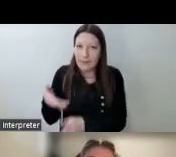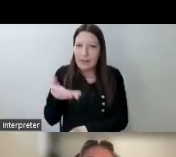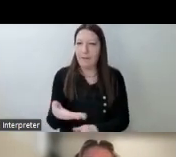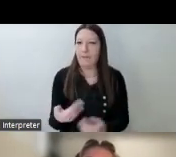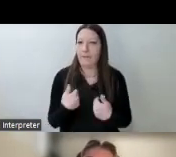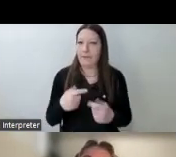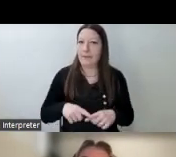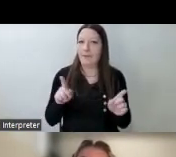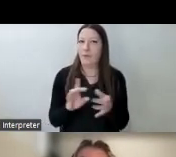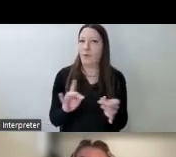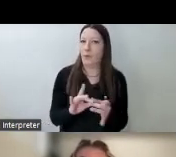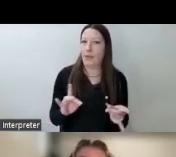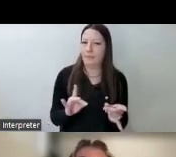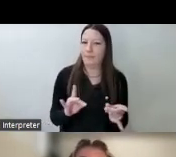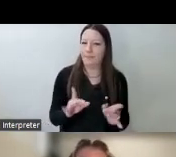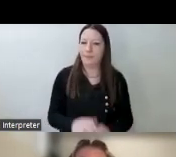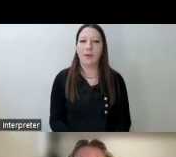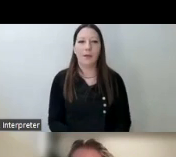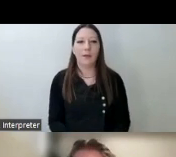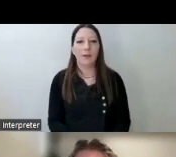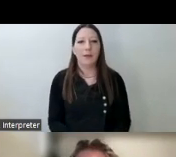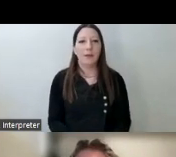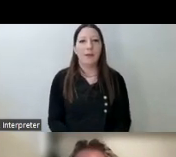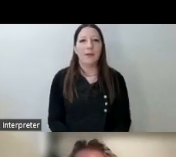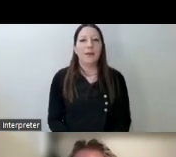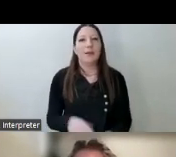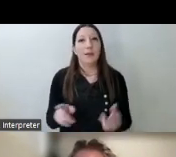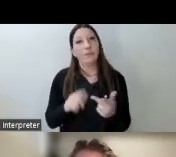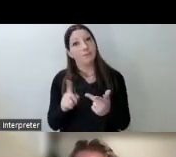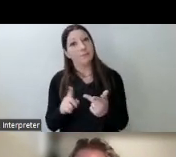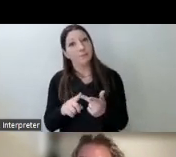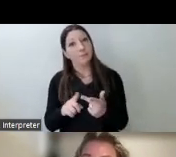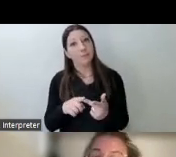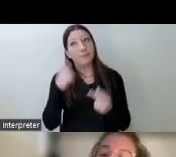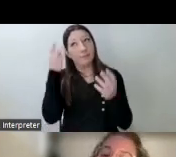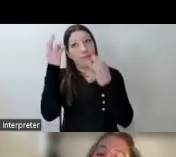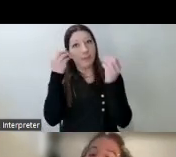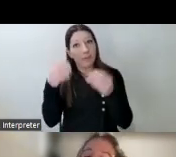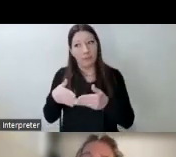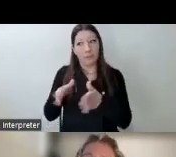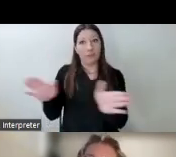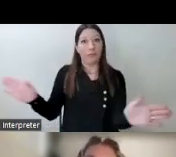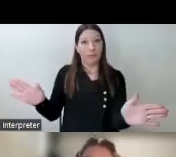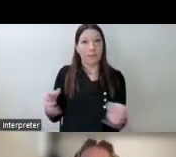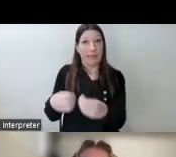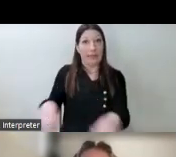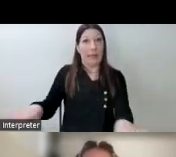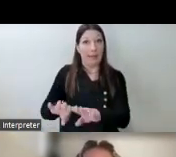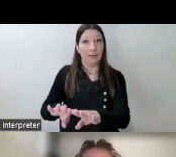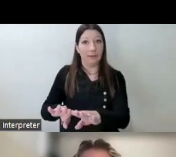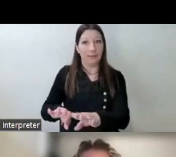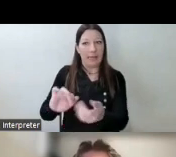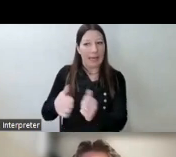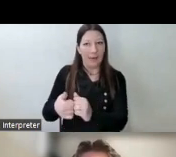So when thinking about the broader perspective of how the land and community is impacted, I'm approaching this part of the research from